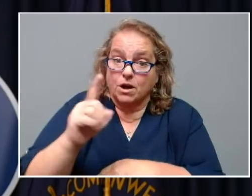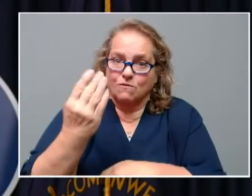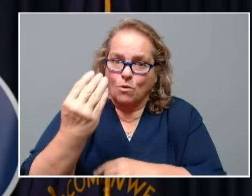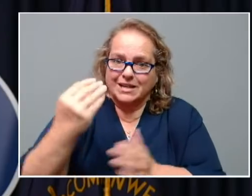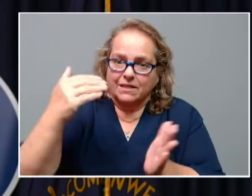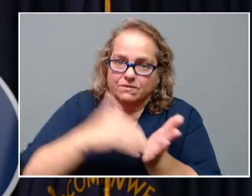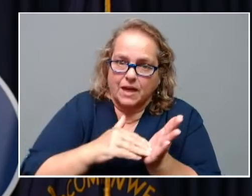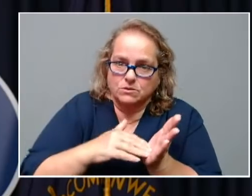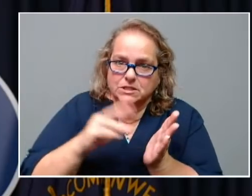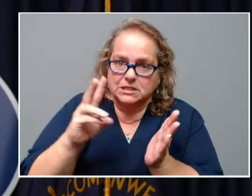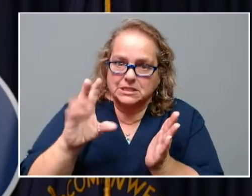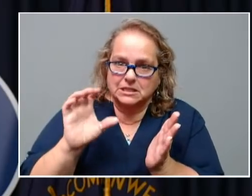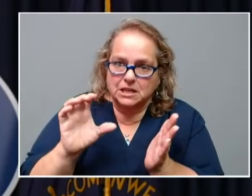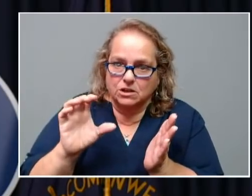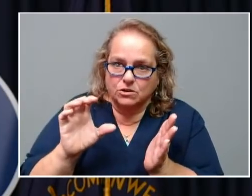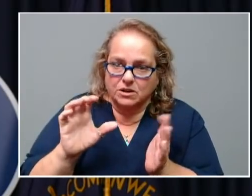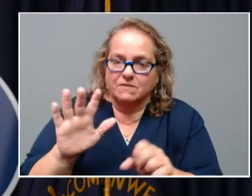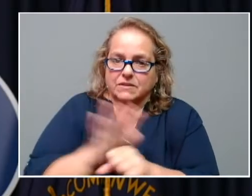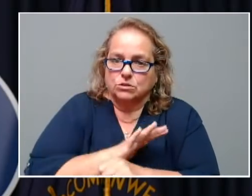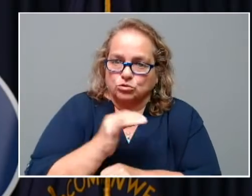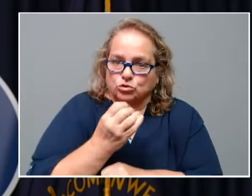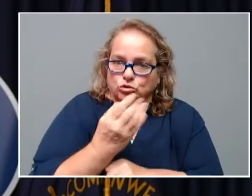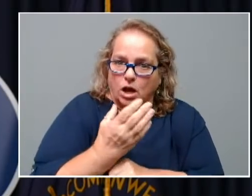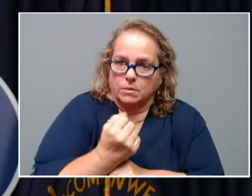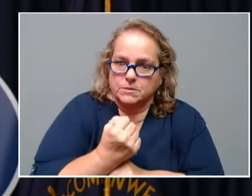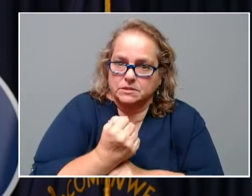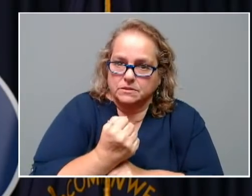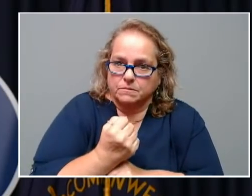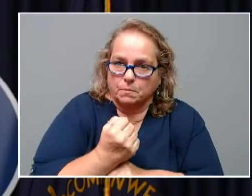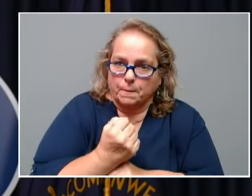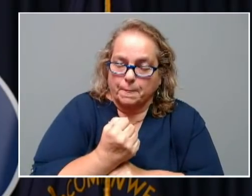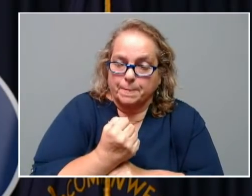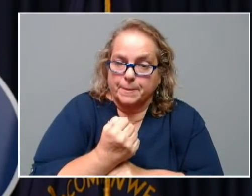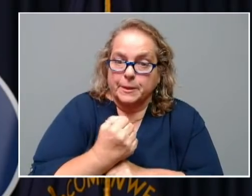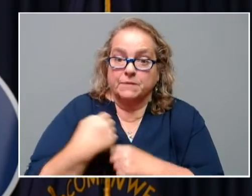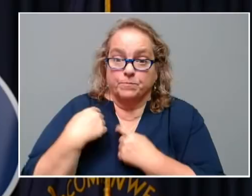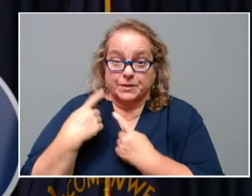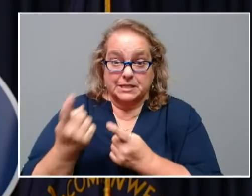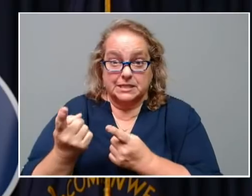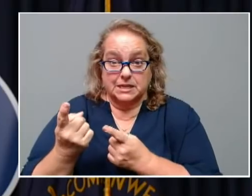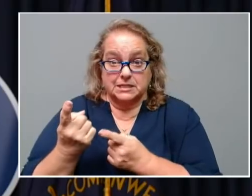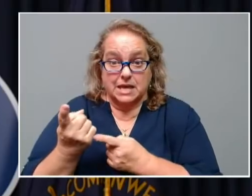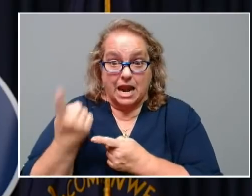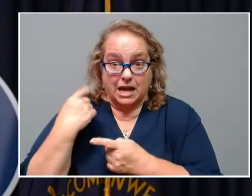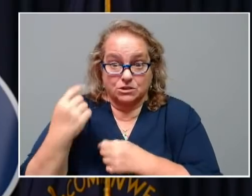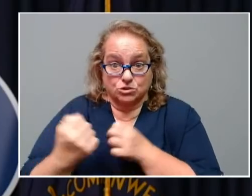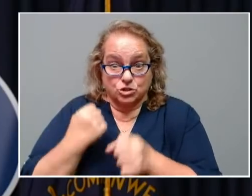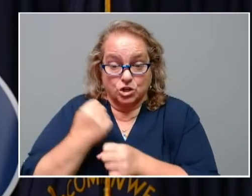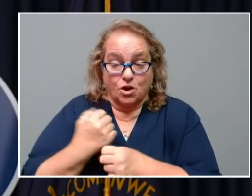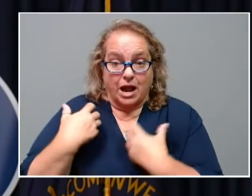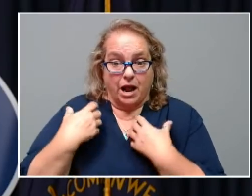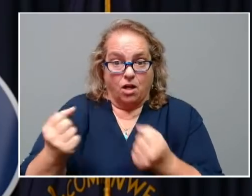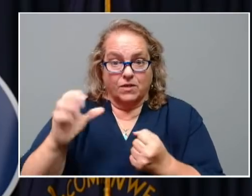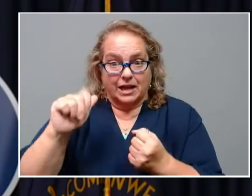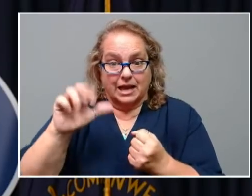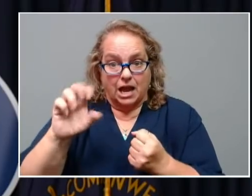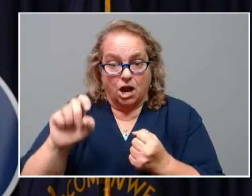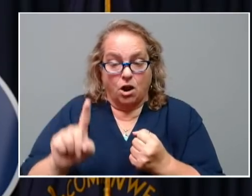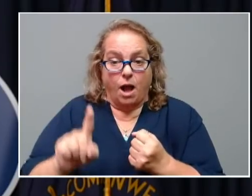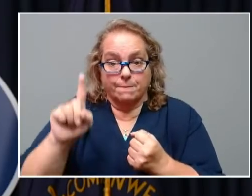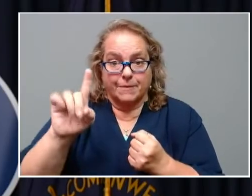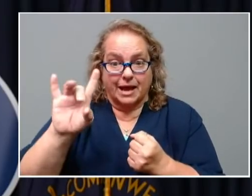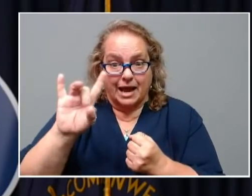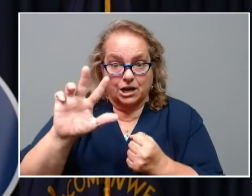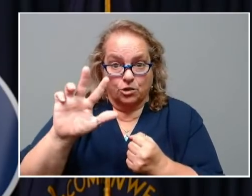14,600 filled jobs. Since last year, healthcare up